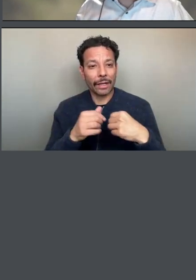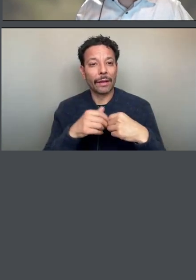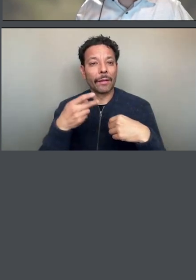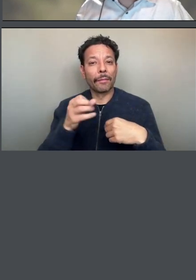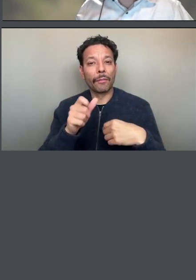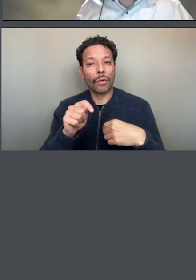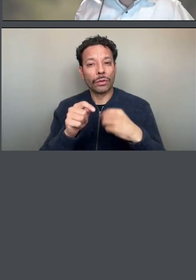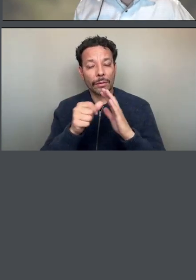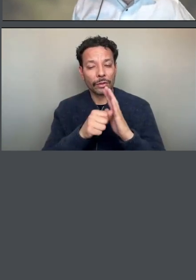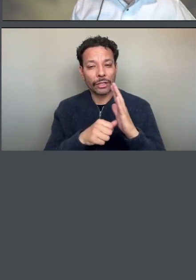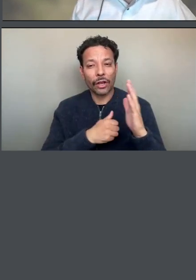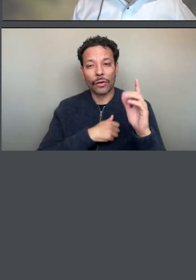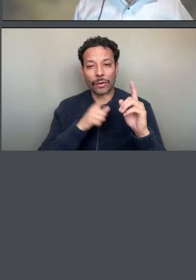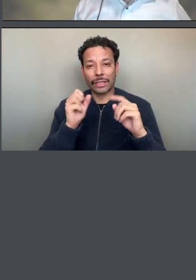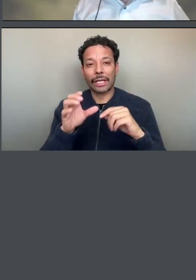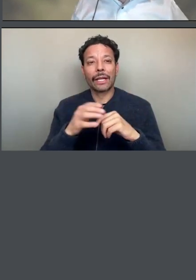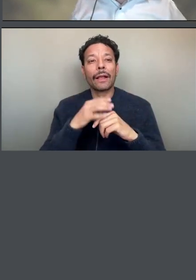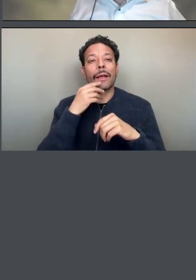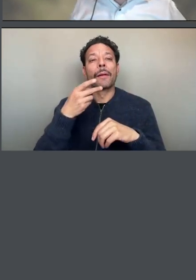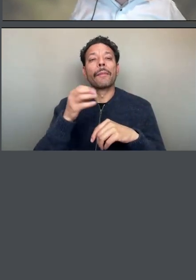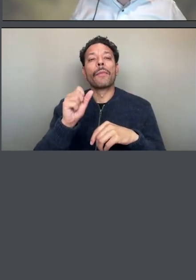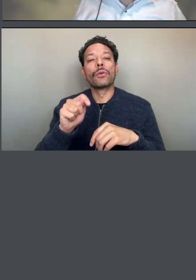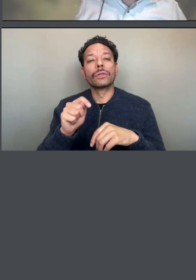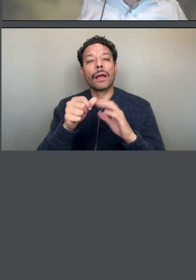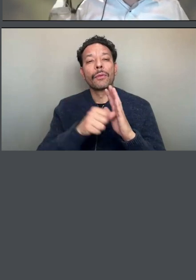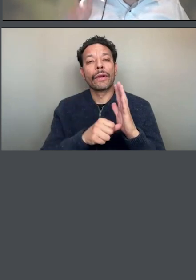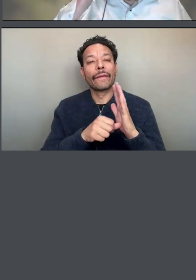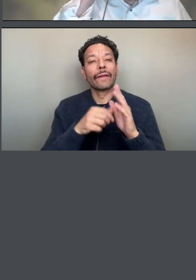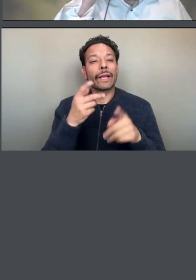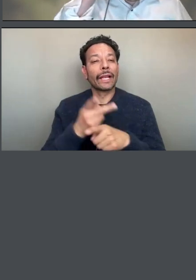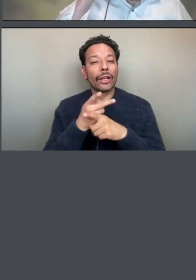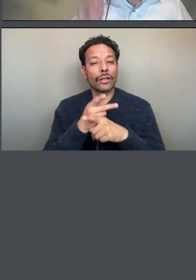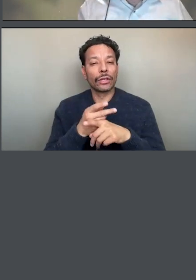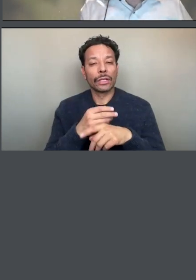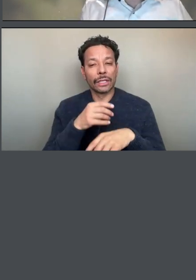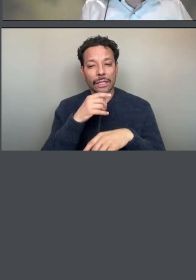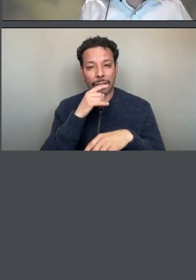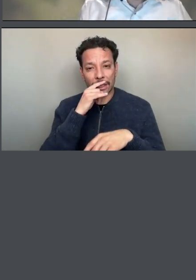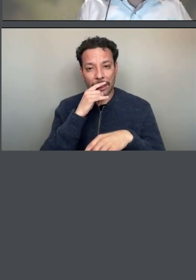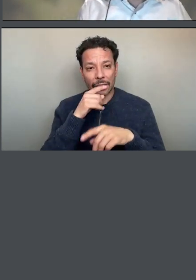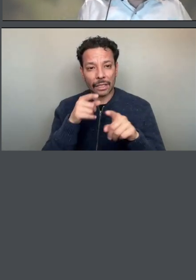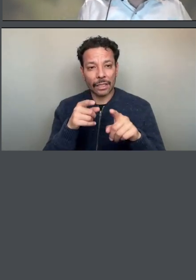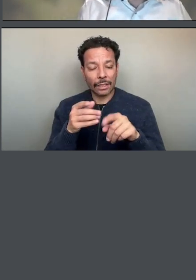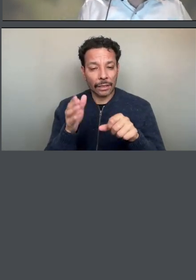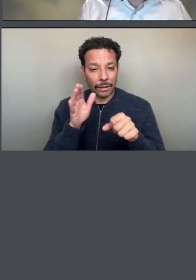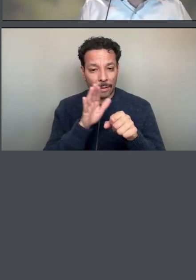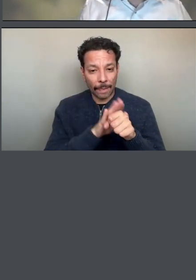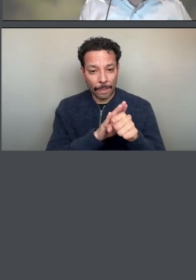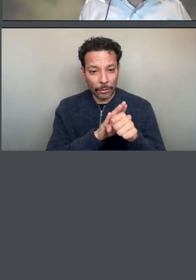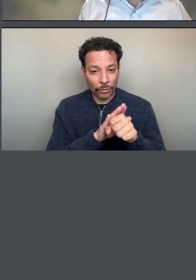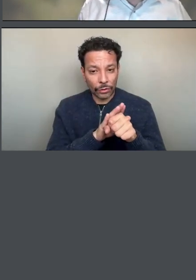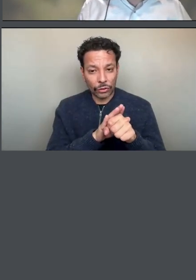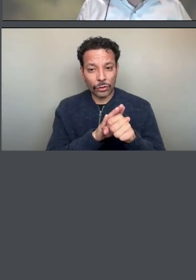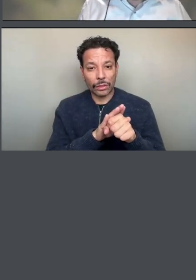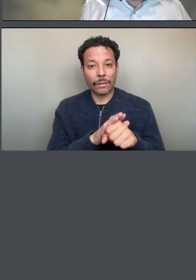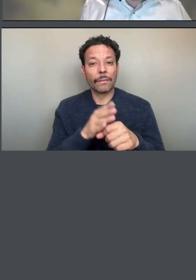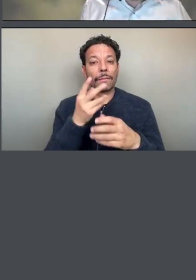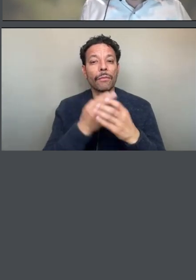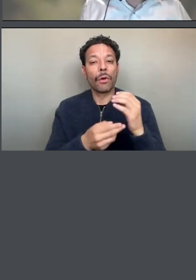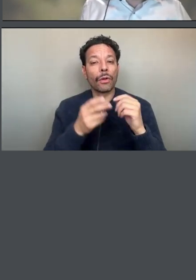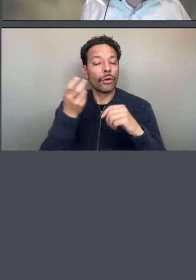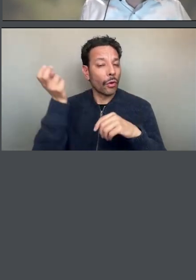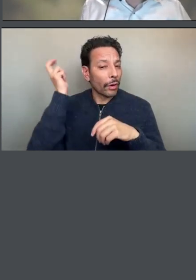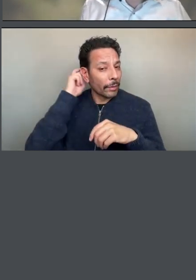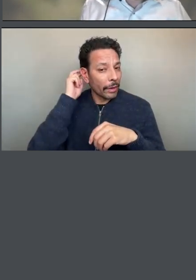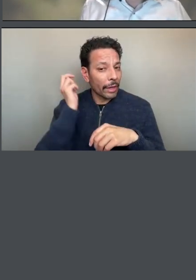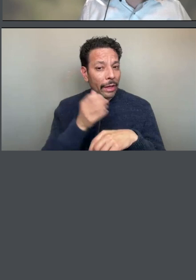postoperative, sorry, one second. Postoperative care, kids wear a pressure dressing for both the cochlear implants and